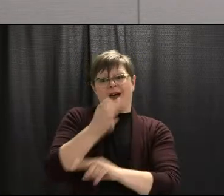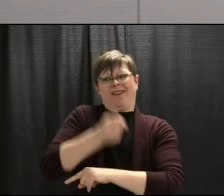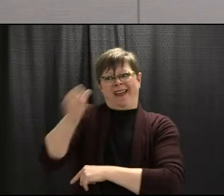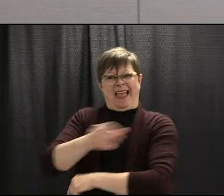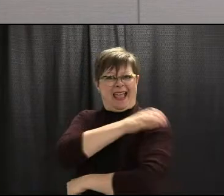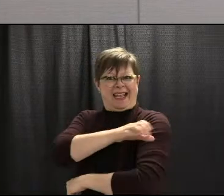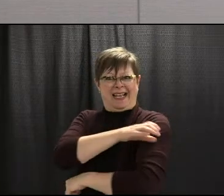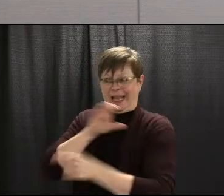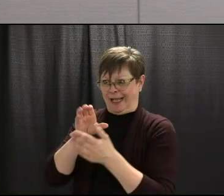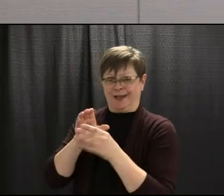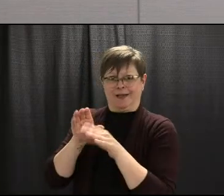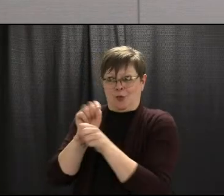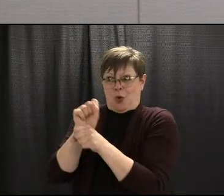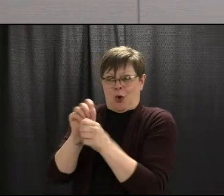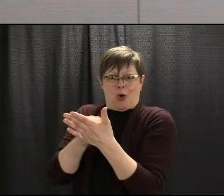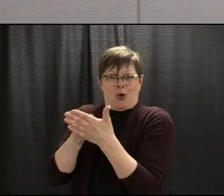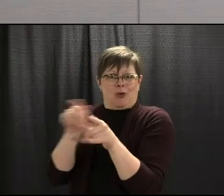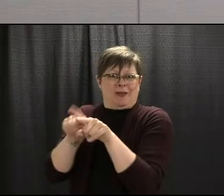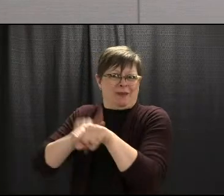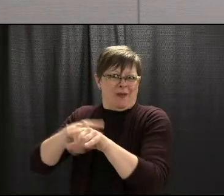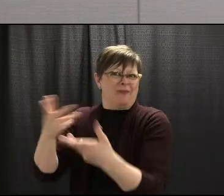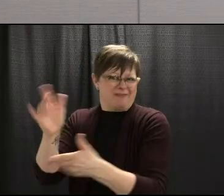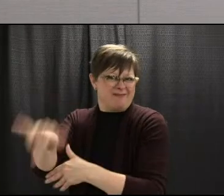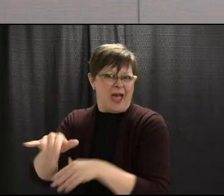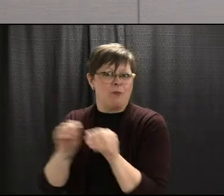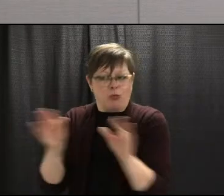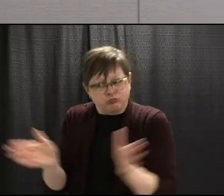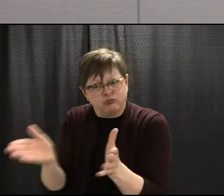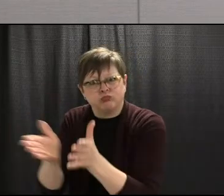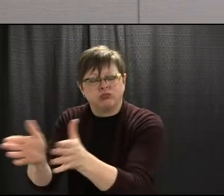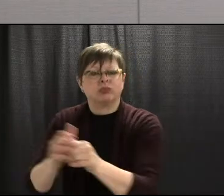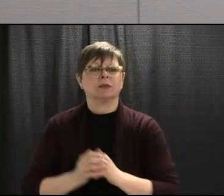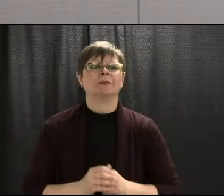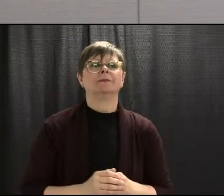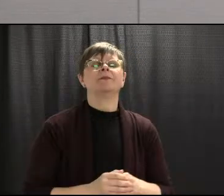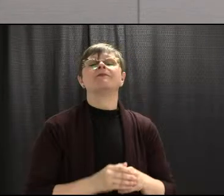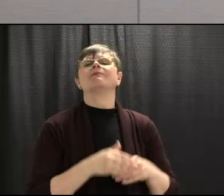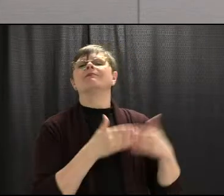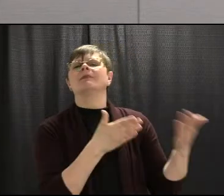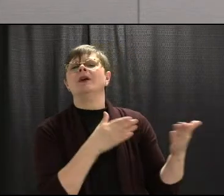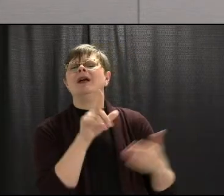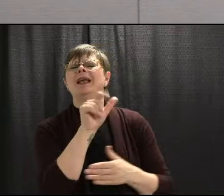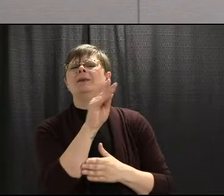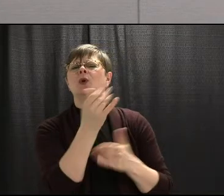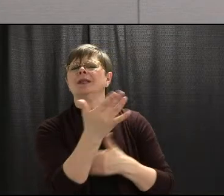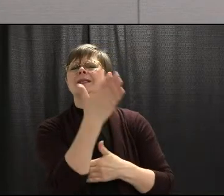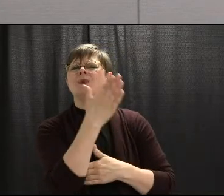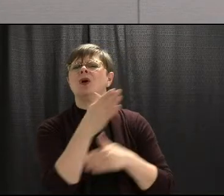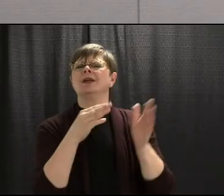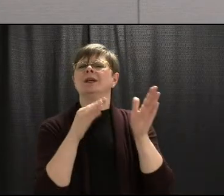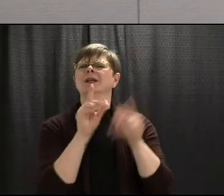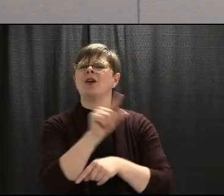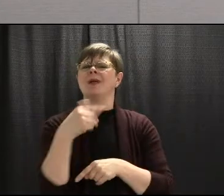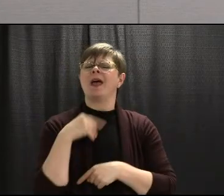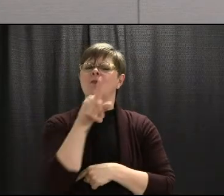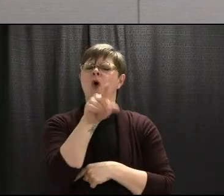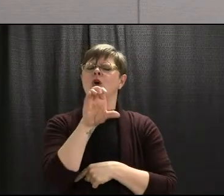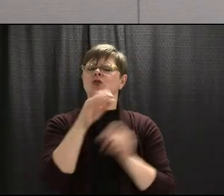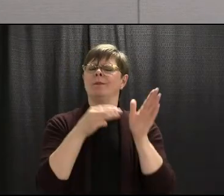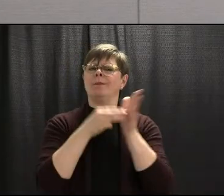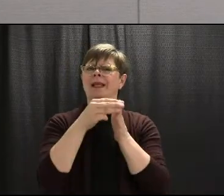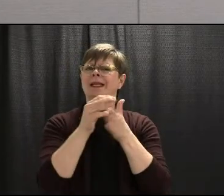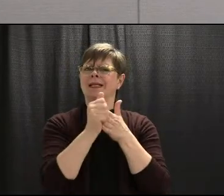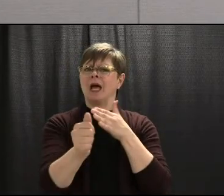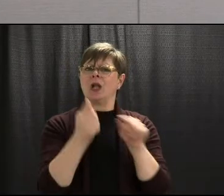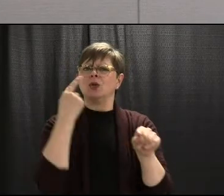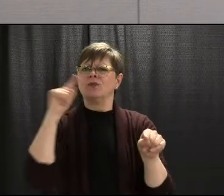school. You mentioned As document. reported first in Newfoundland and Labrador this morning, the government has nearly $100 million tied up in travel